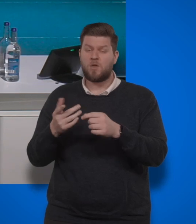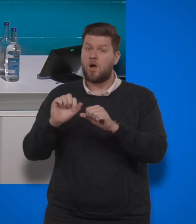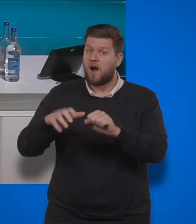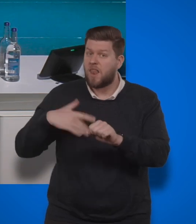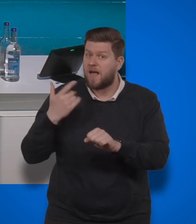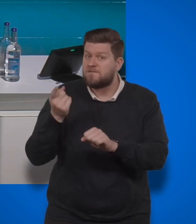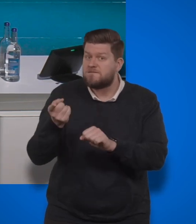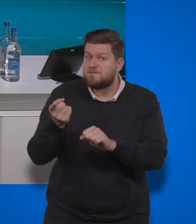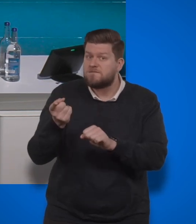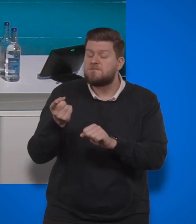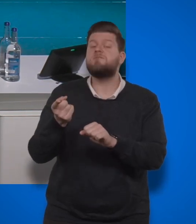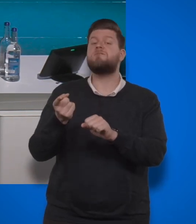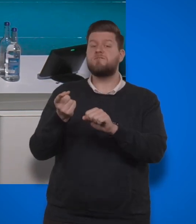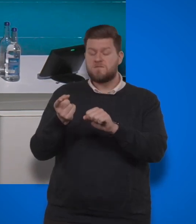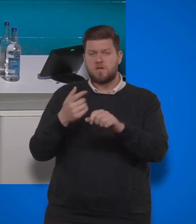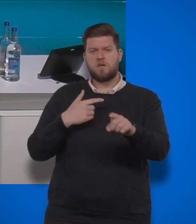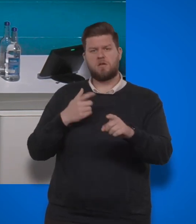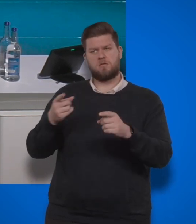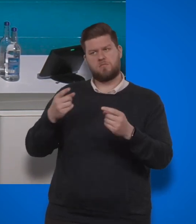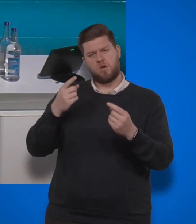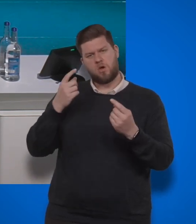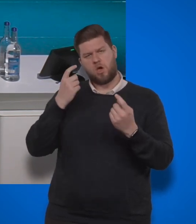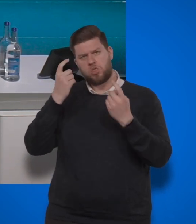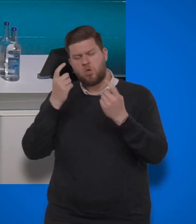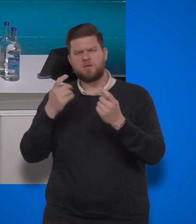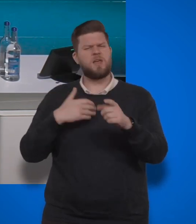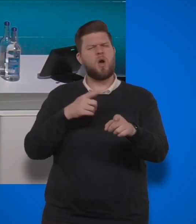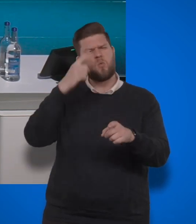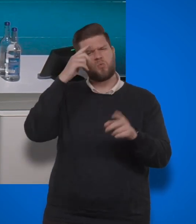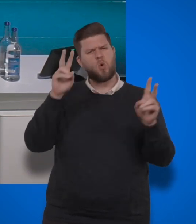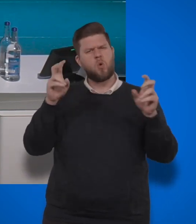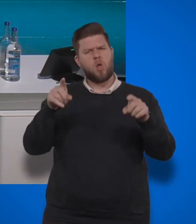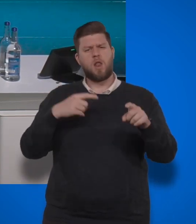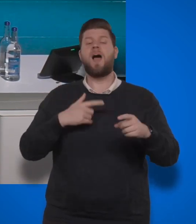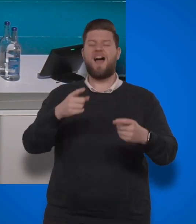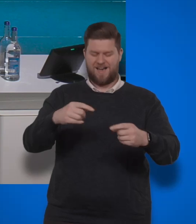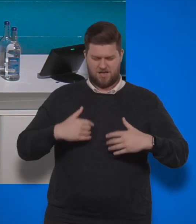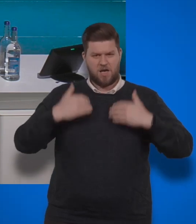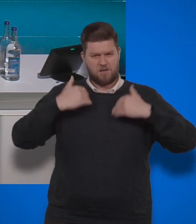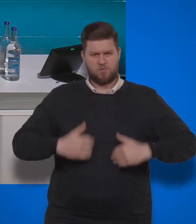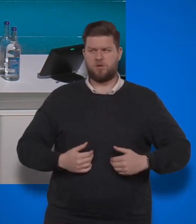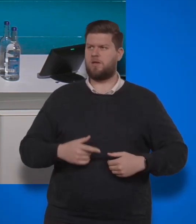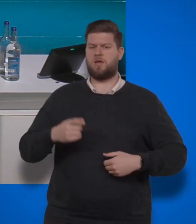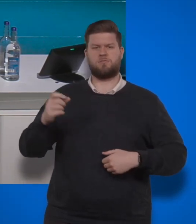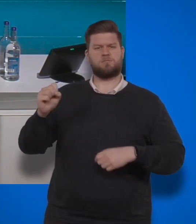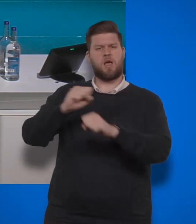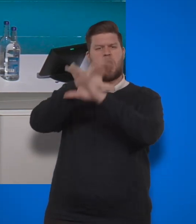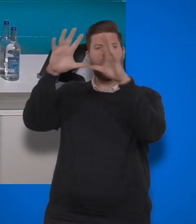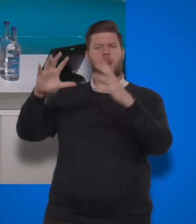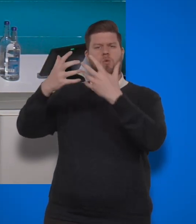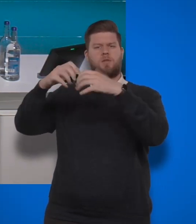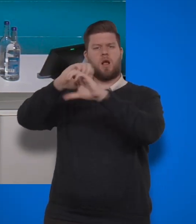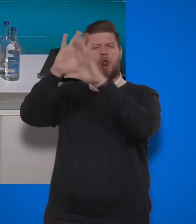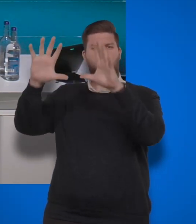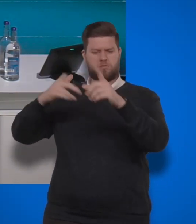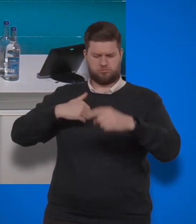her wife, whose all thoughts and, as I think, what did you call it, been uploaded to the cloud. And